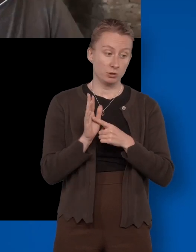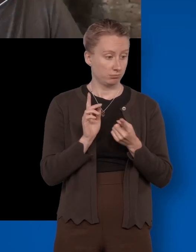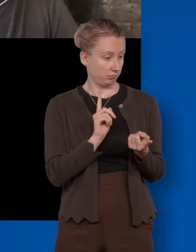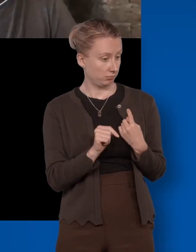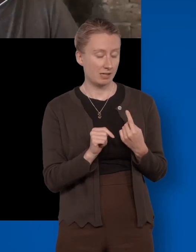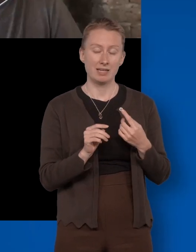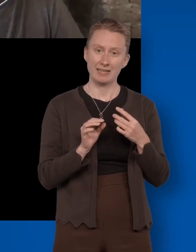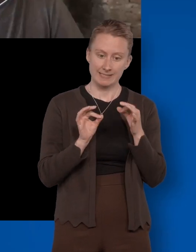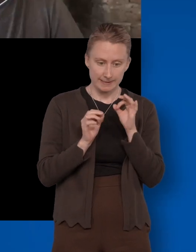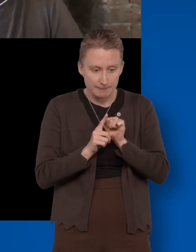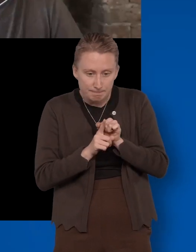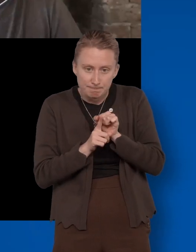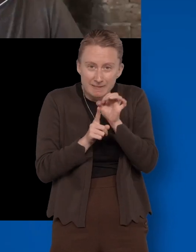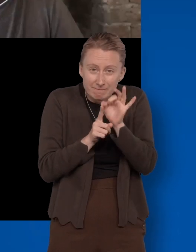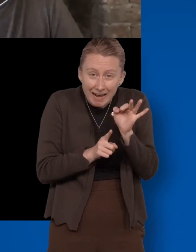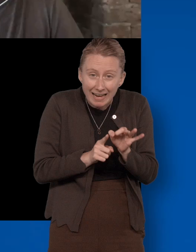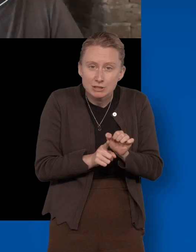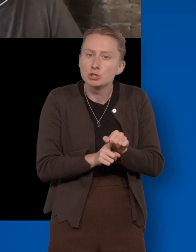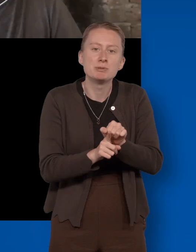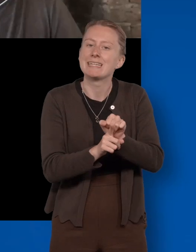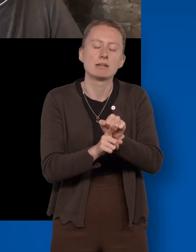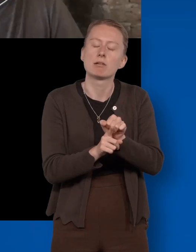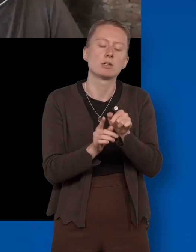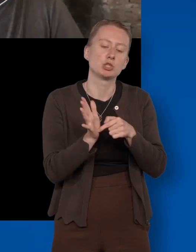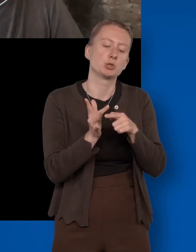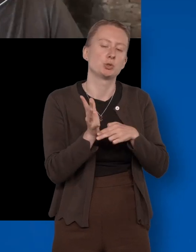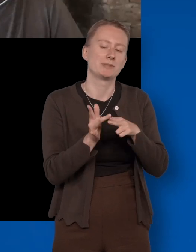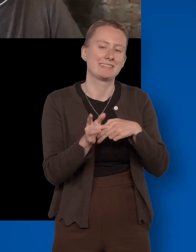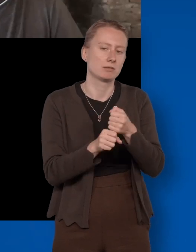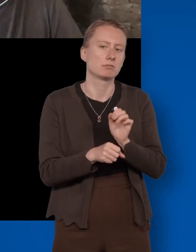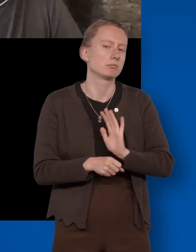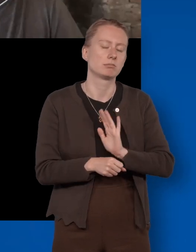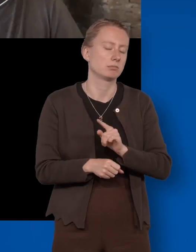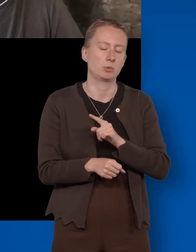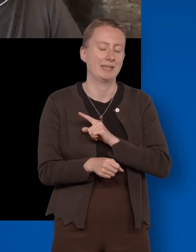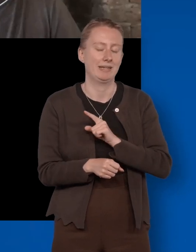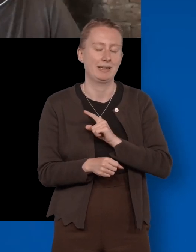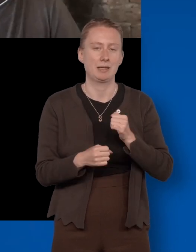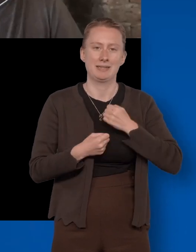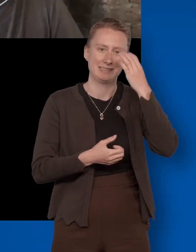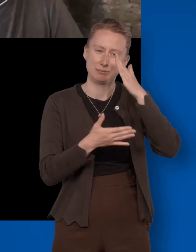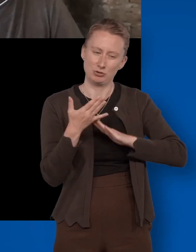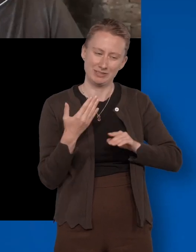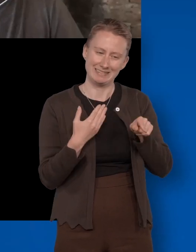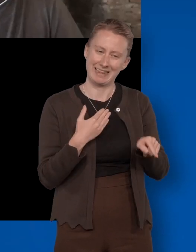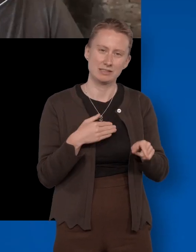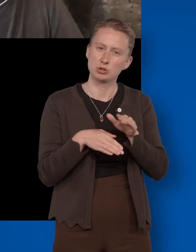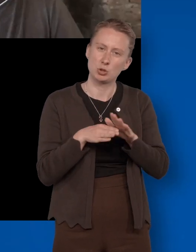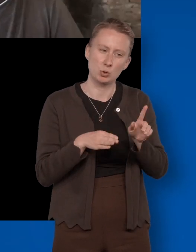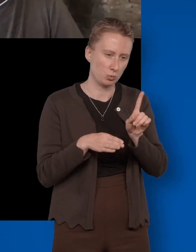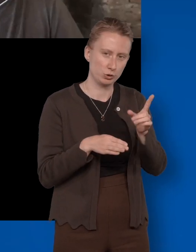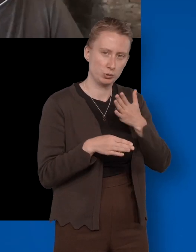we don't really do fine tuning. That's mostly because of our experiences with fine tuning as usually not the thing you want